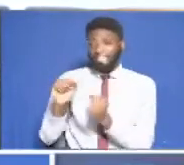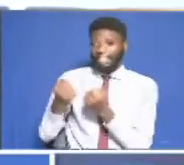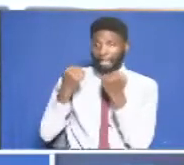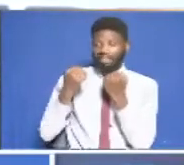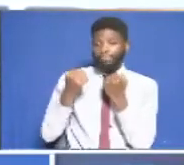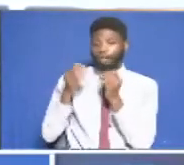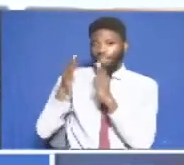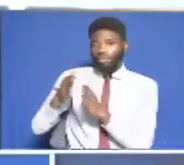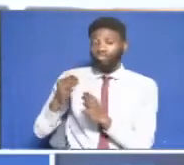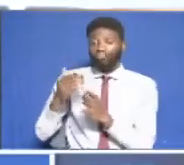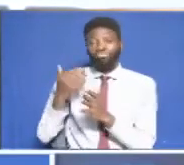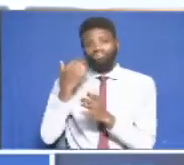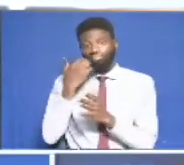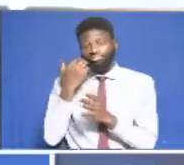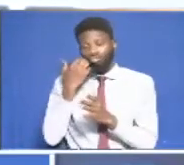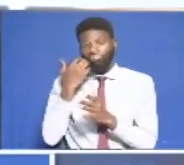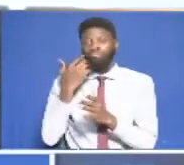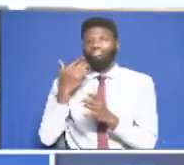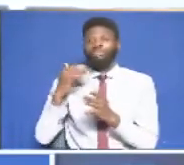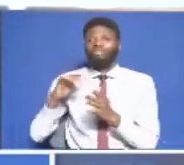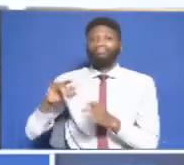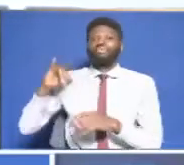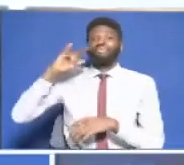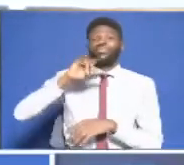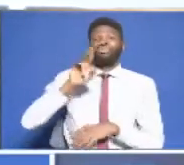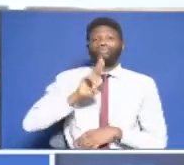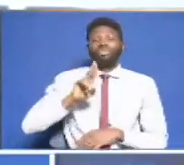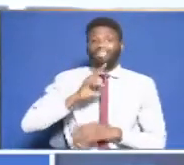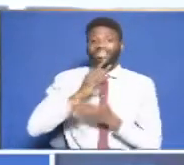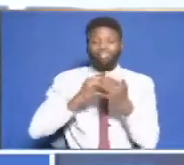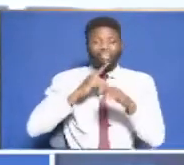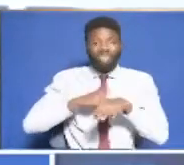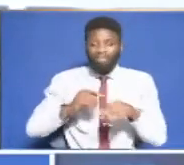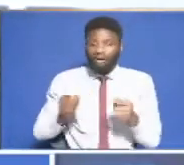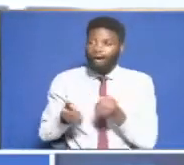such events, you do have incidences that can happen.